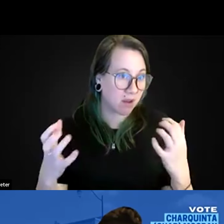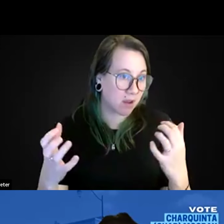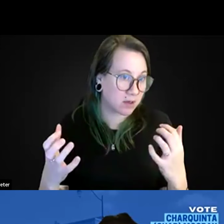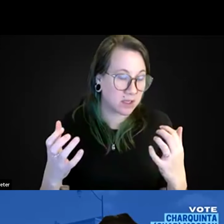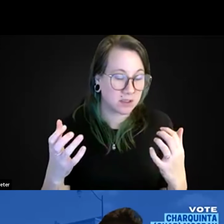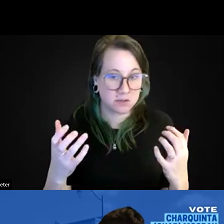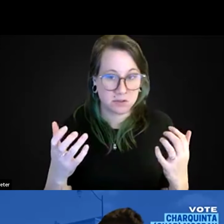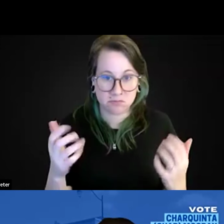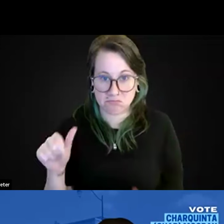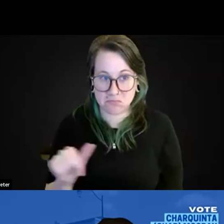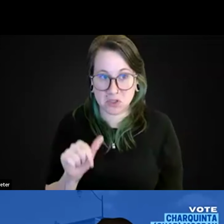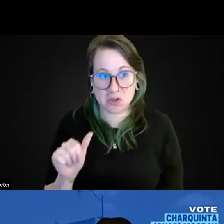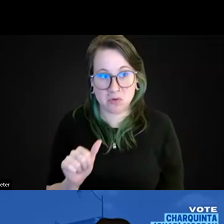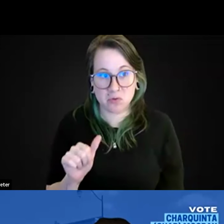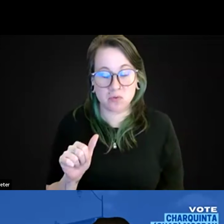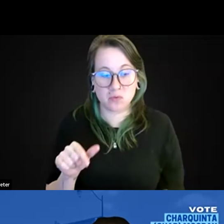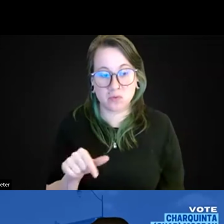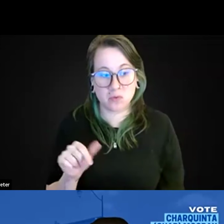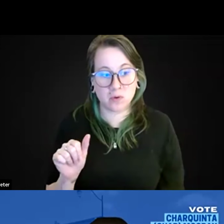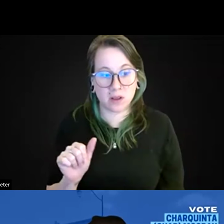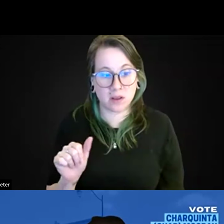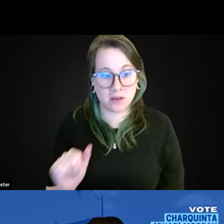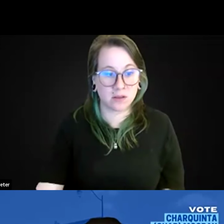anything in the Q&A?